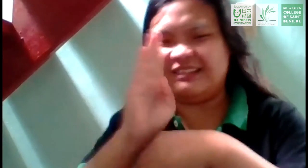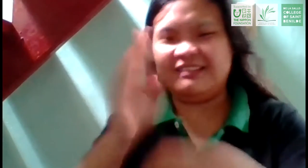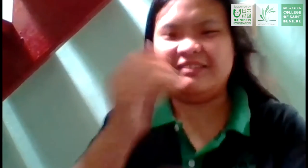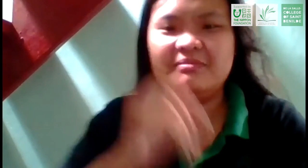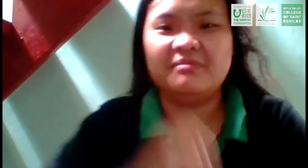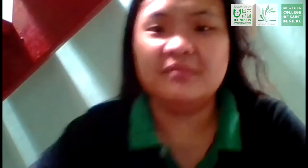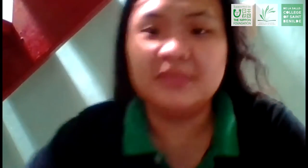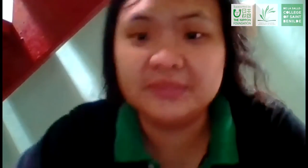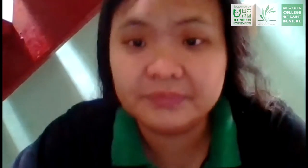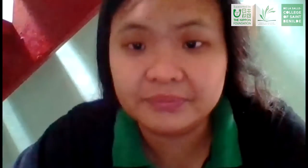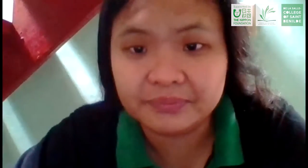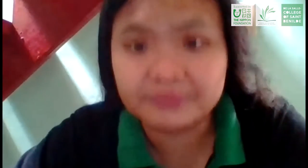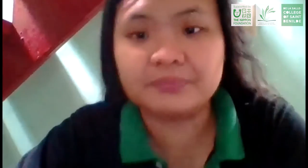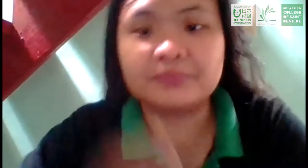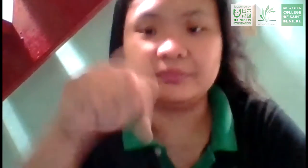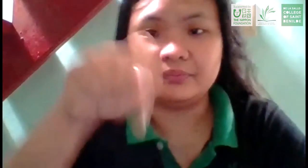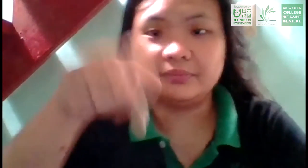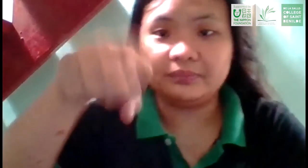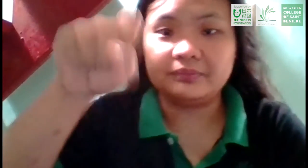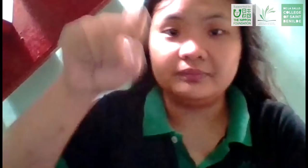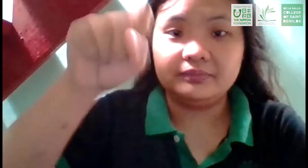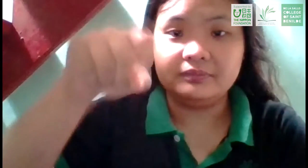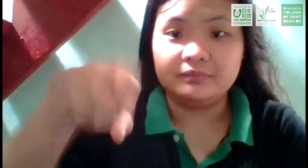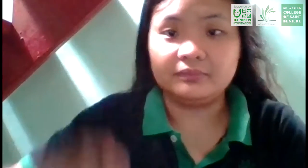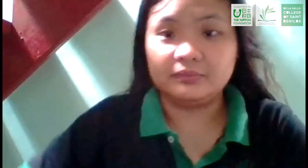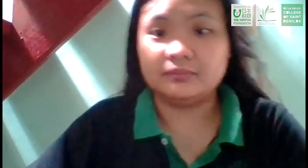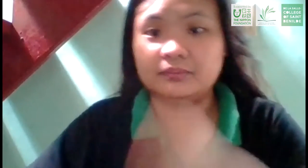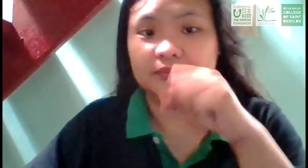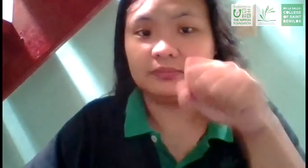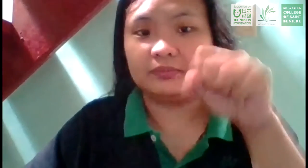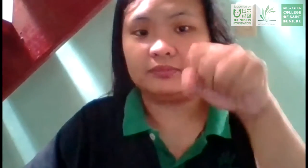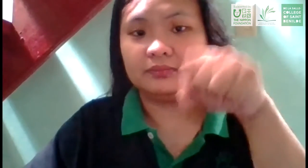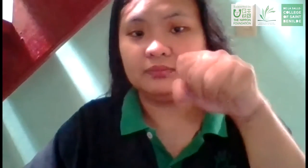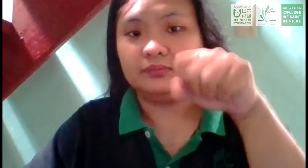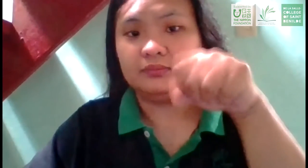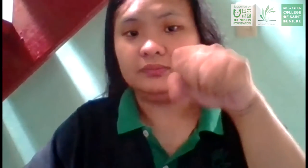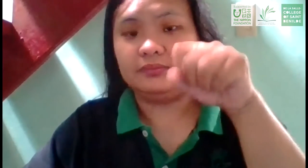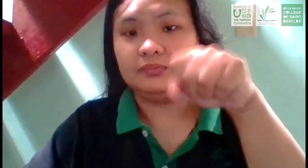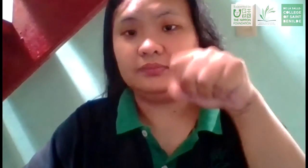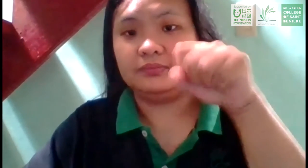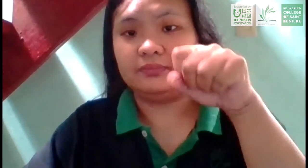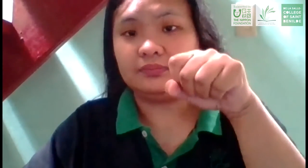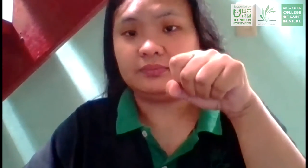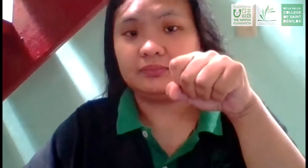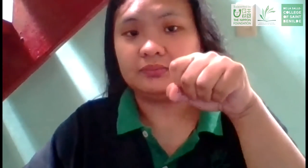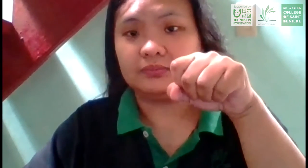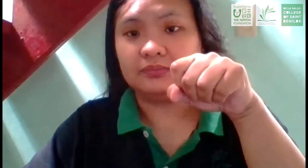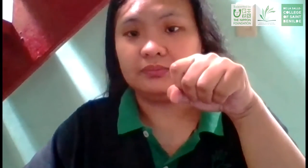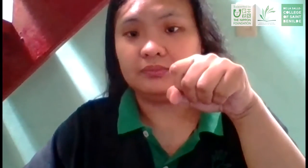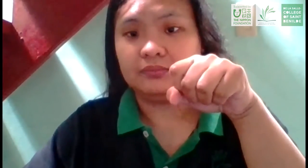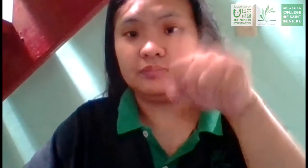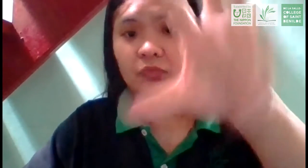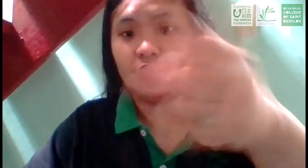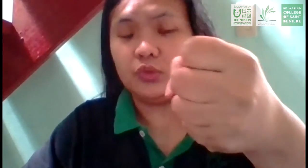Nat was confused on the sign use. So when he was presenting, the example that